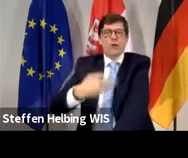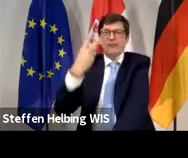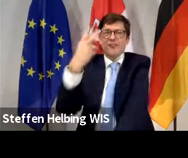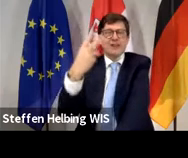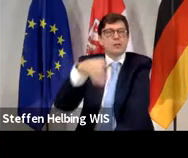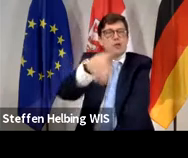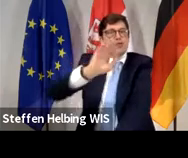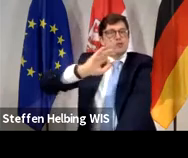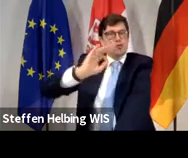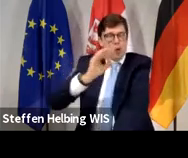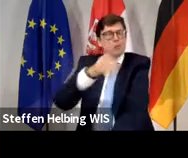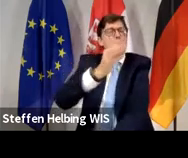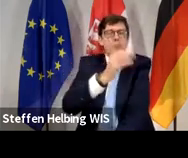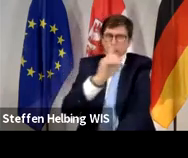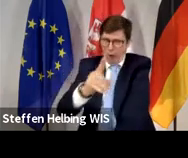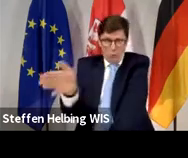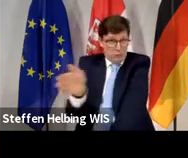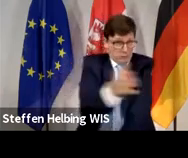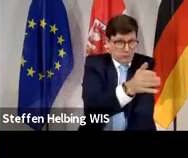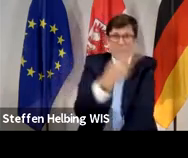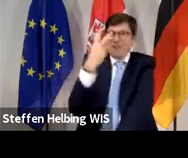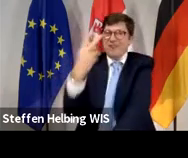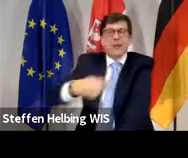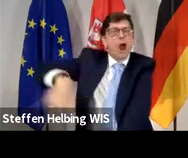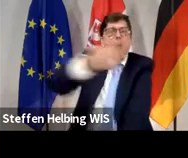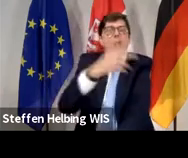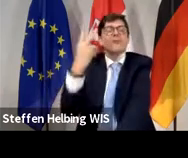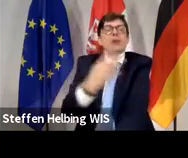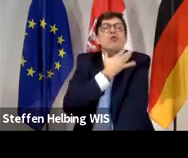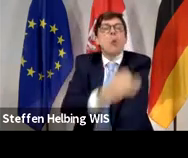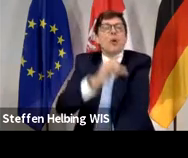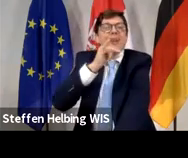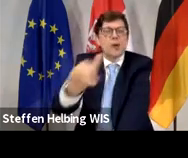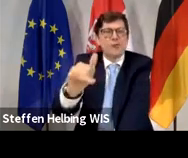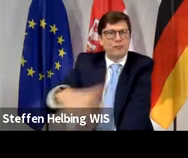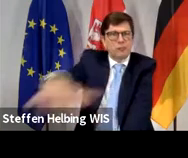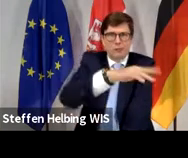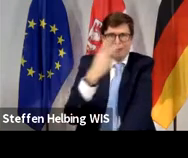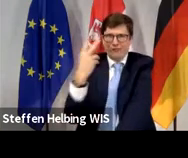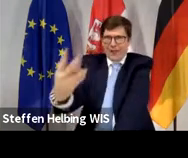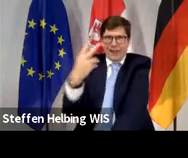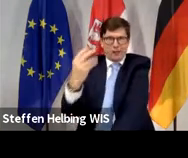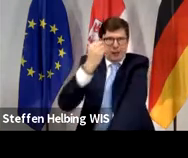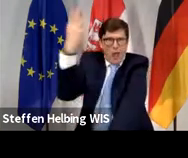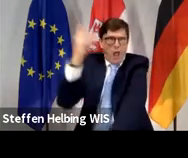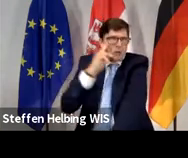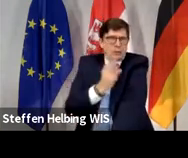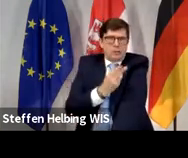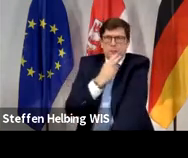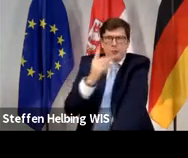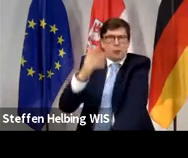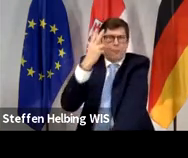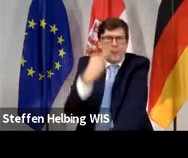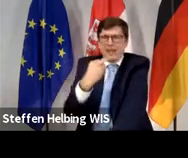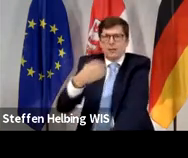This is also new. I'm very glad about this. We have, of course, the interpreter station, but we have also an emergency call